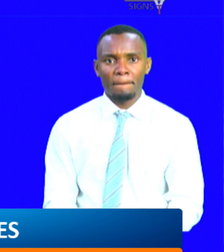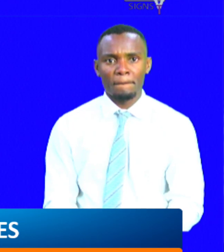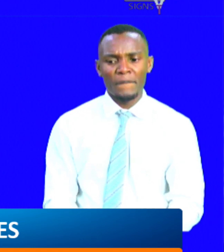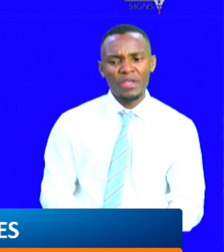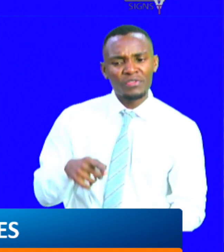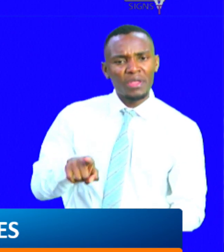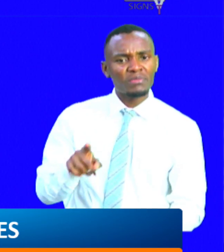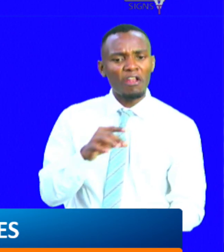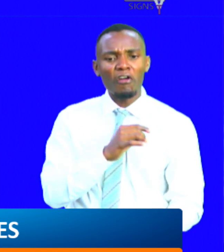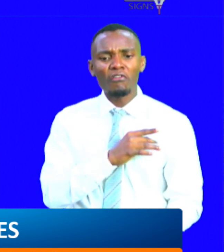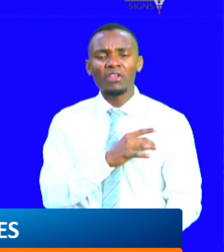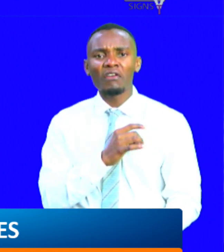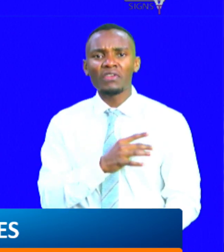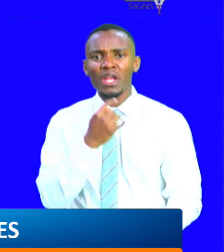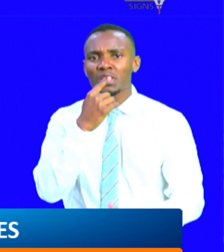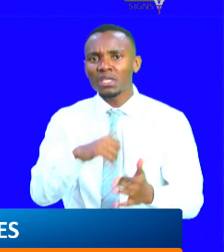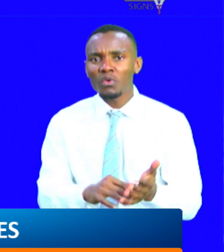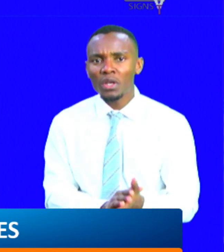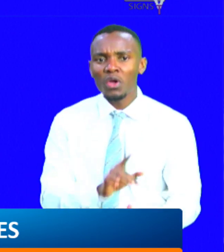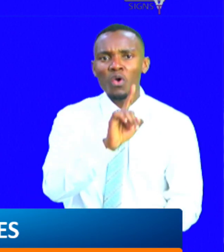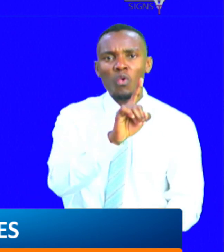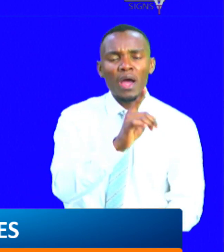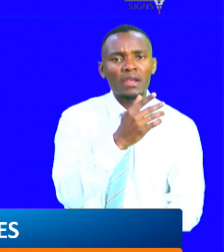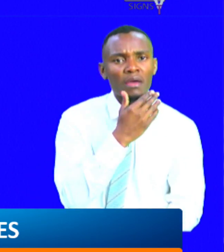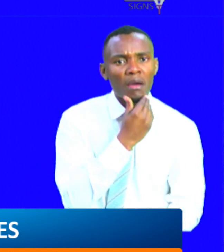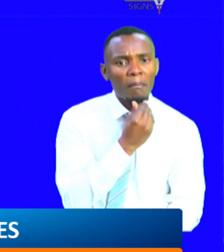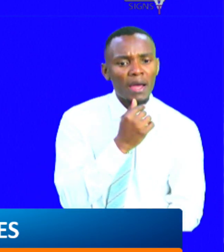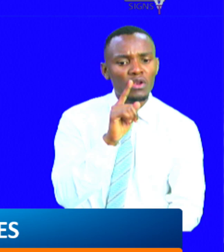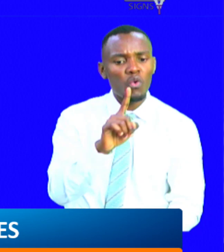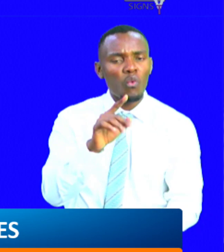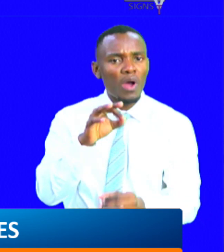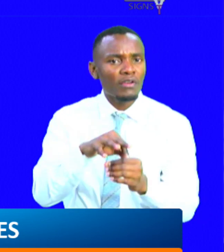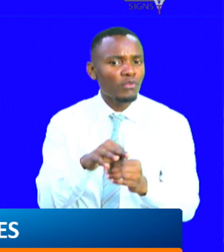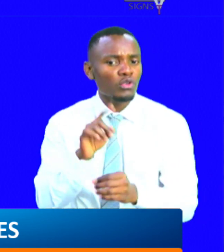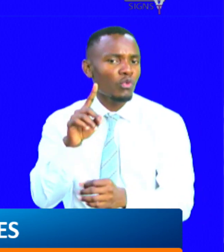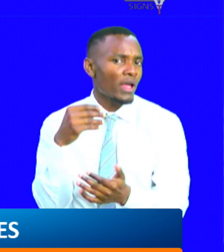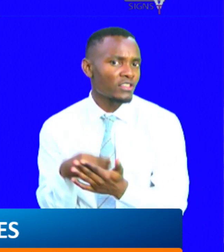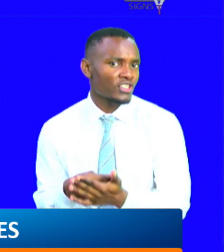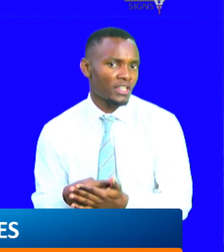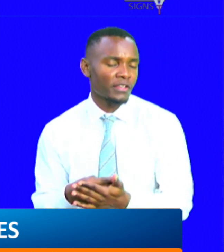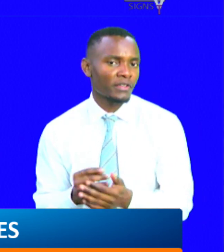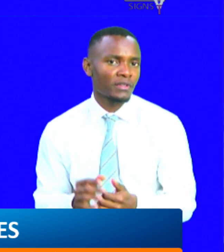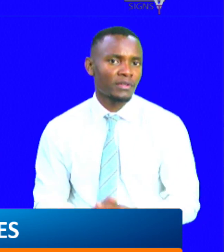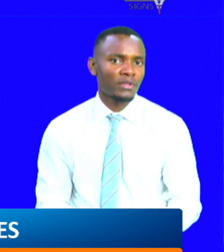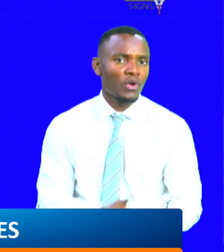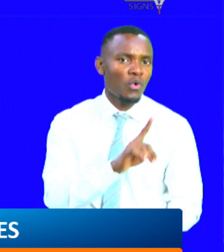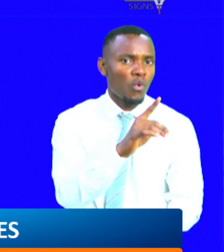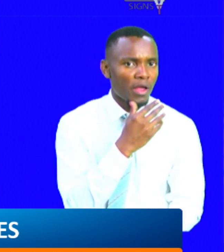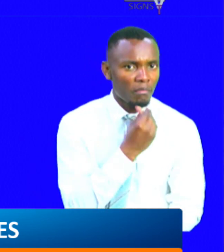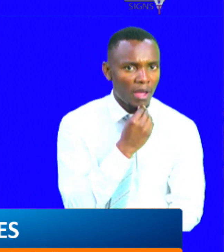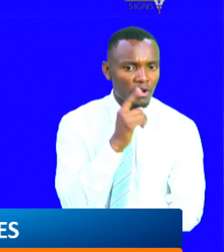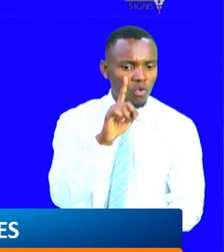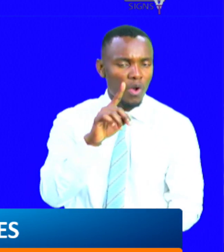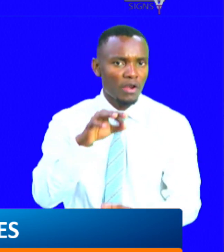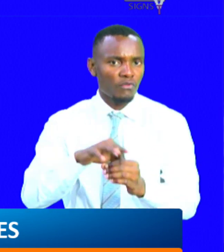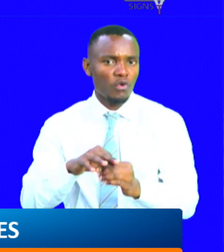wakaogopa kusema one man, one vote, 1 shilling. One man, one